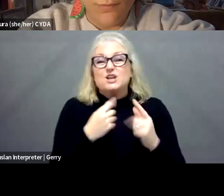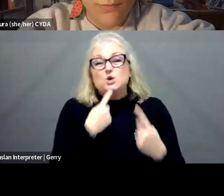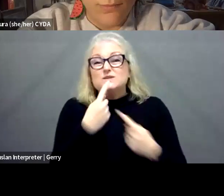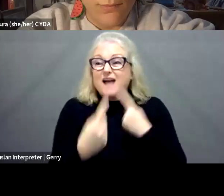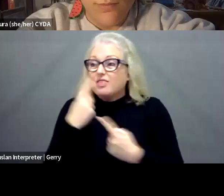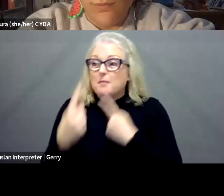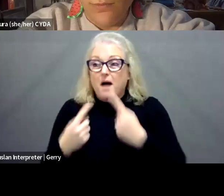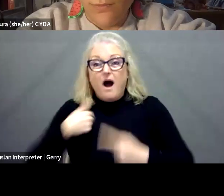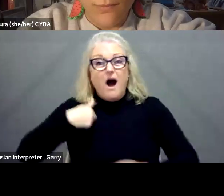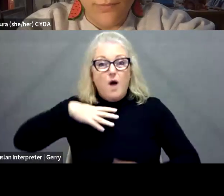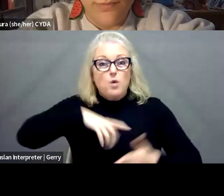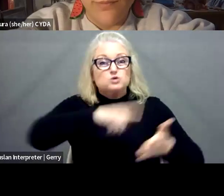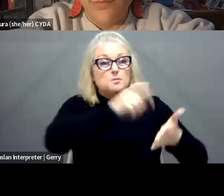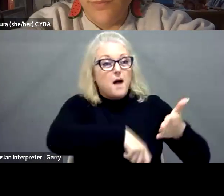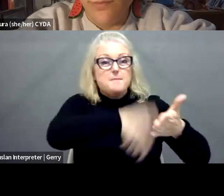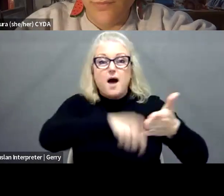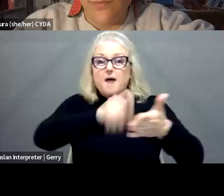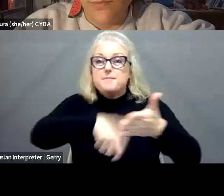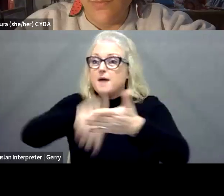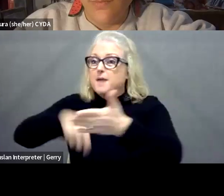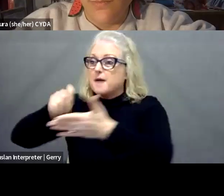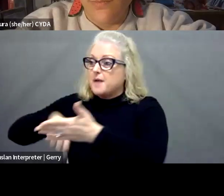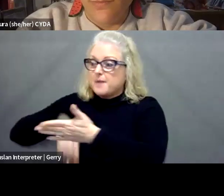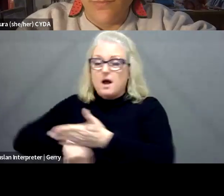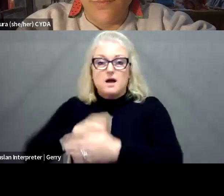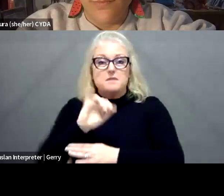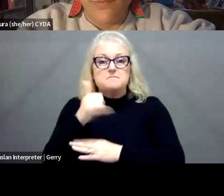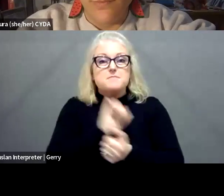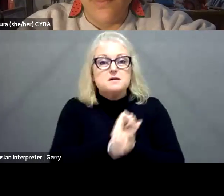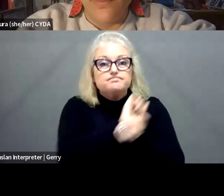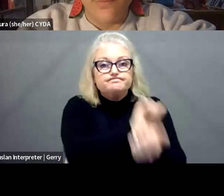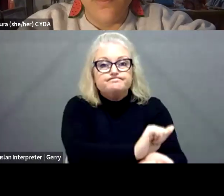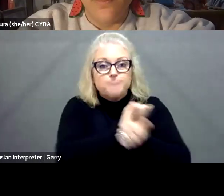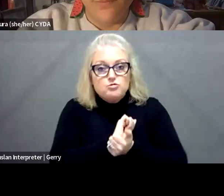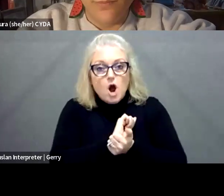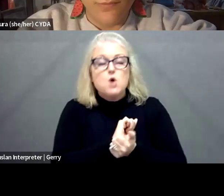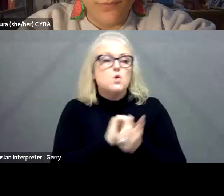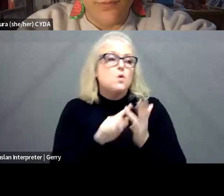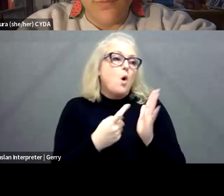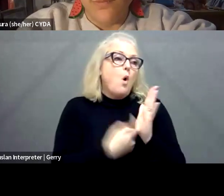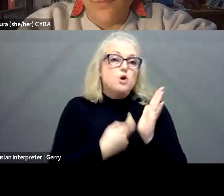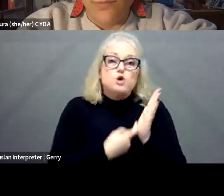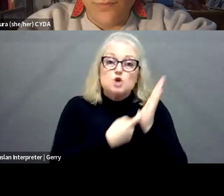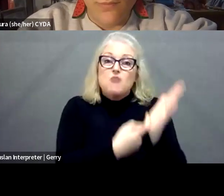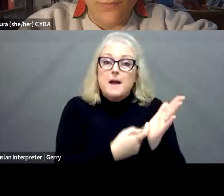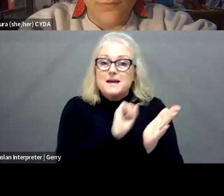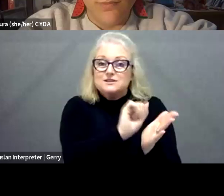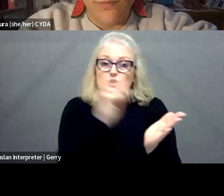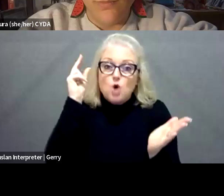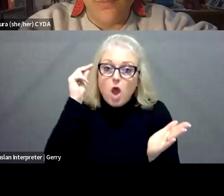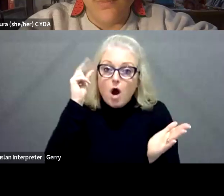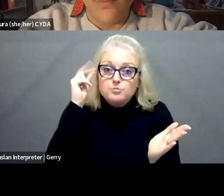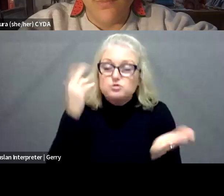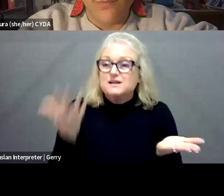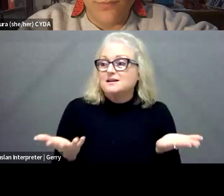useful. So you could borrow these from your library, recommend them to your library if you know of examples, or if you can't really find any